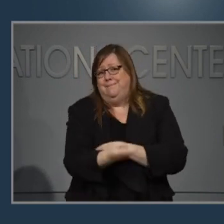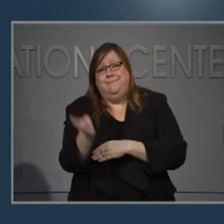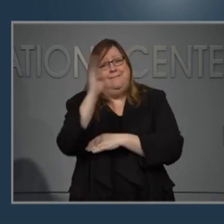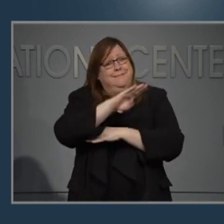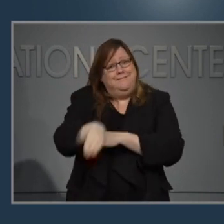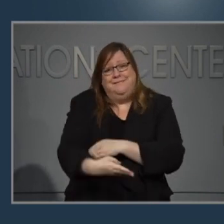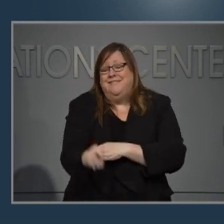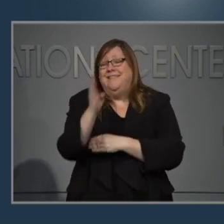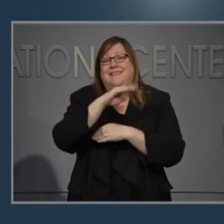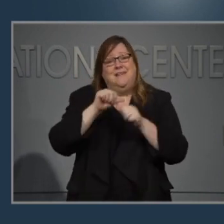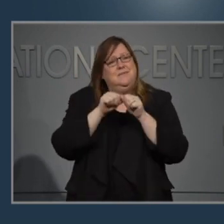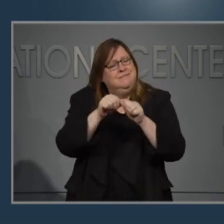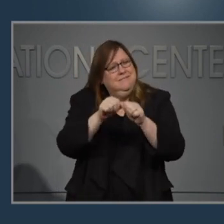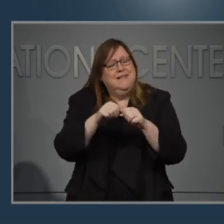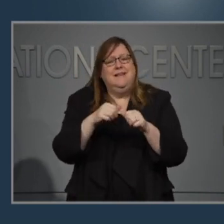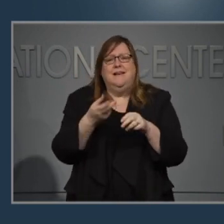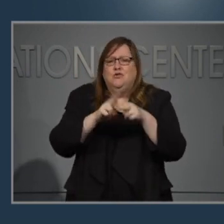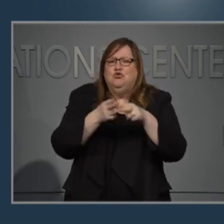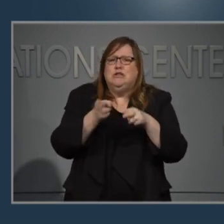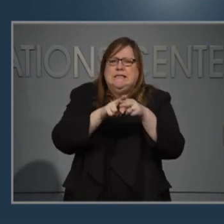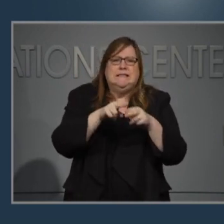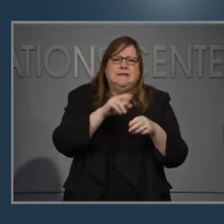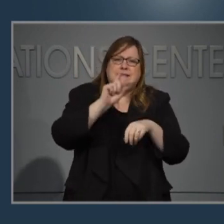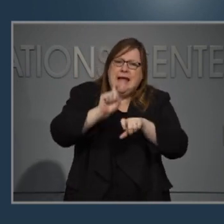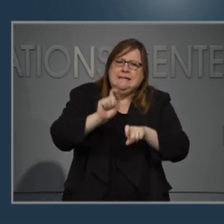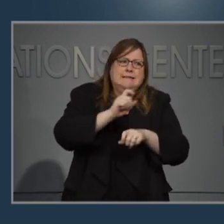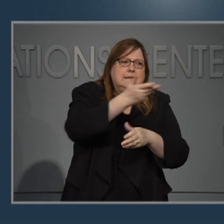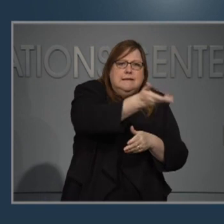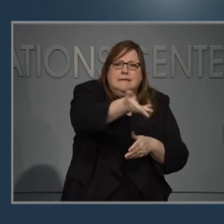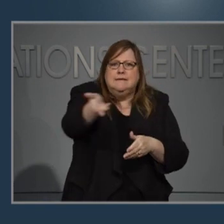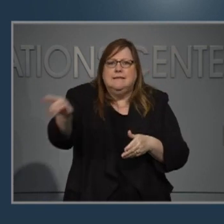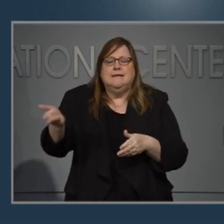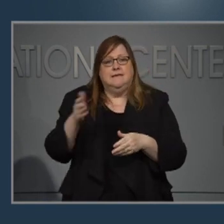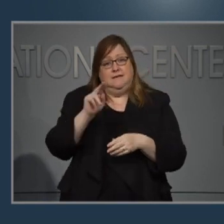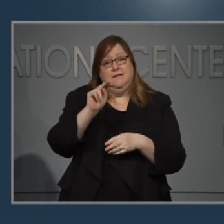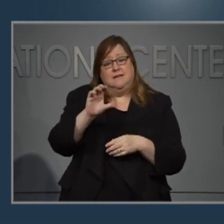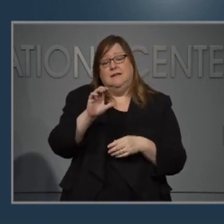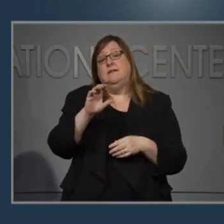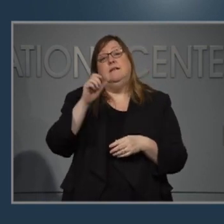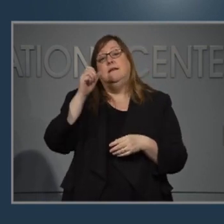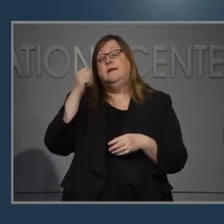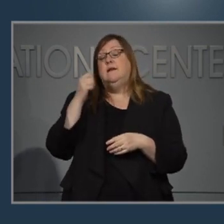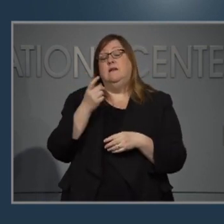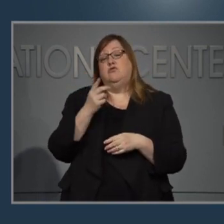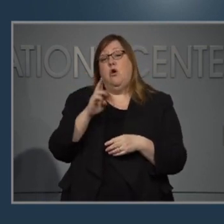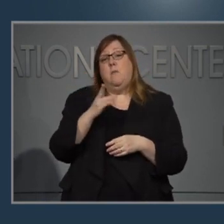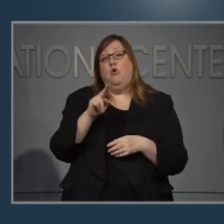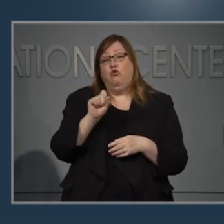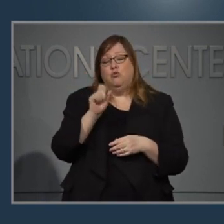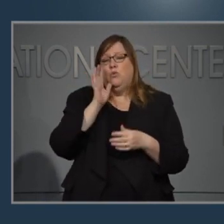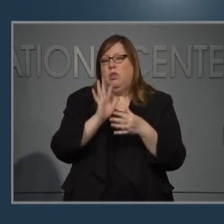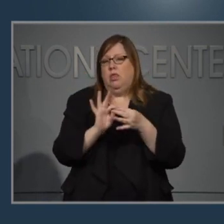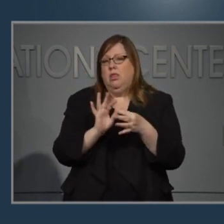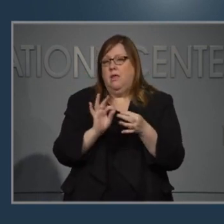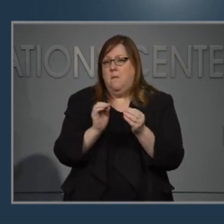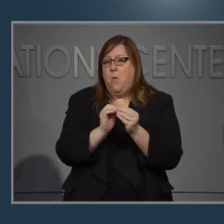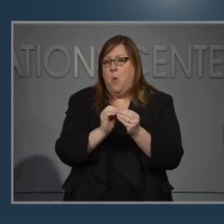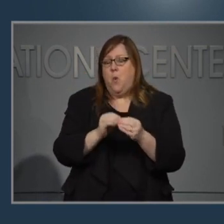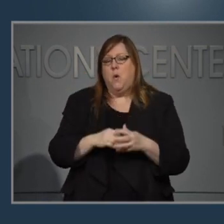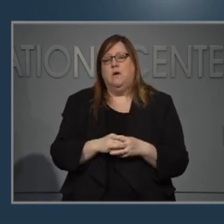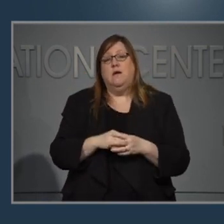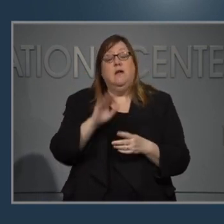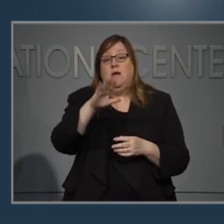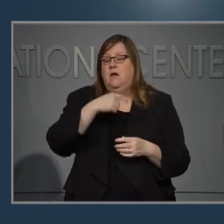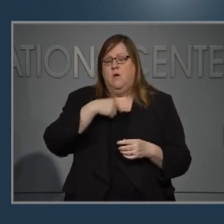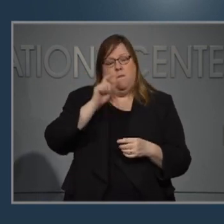in a moment from Dr. Carter-Burns on those efforts. But we need our federal partners to help our states and suppliers get on the